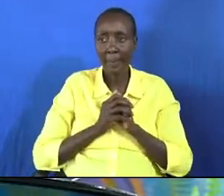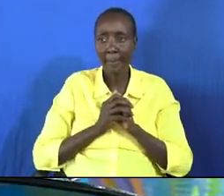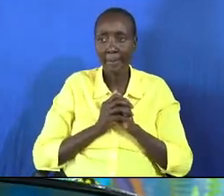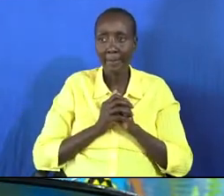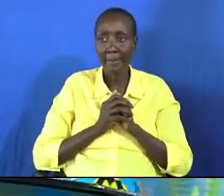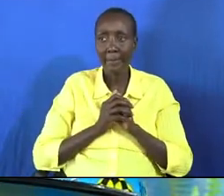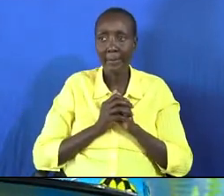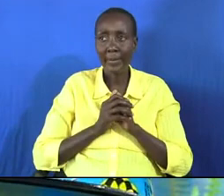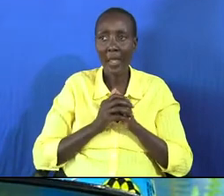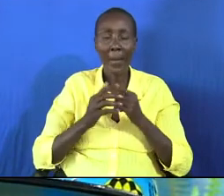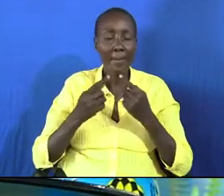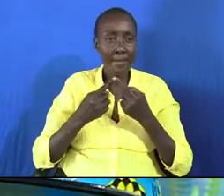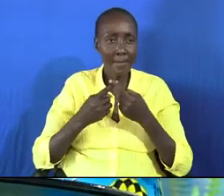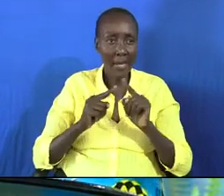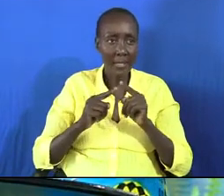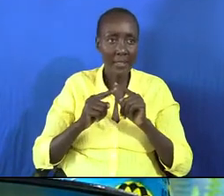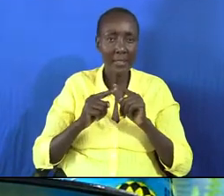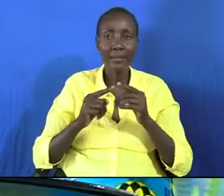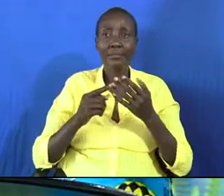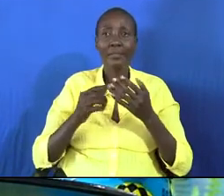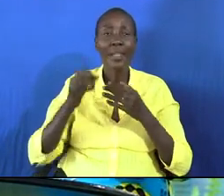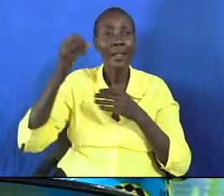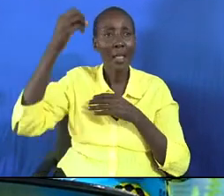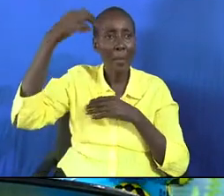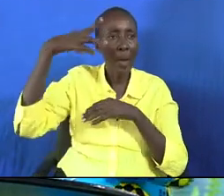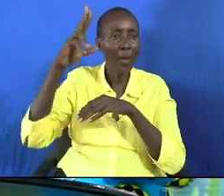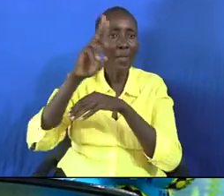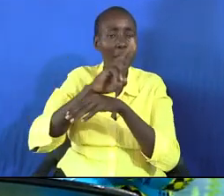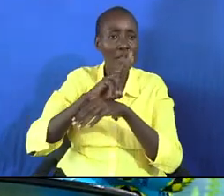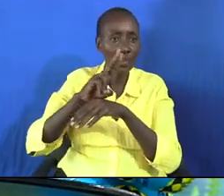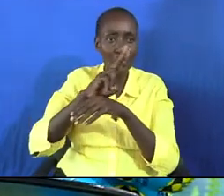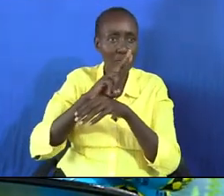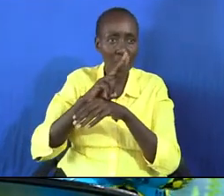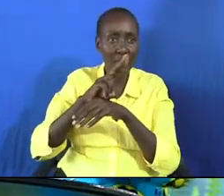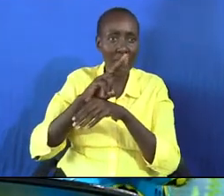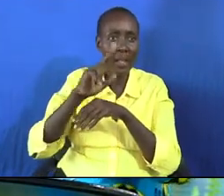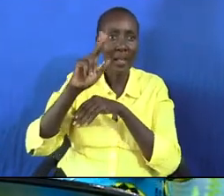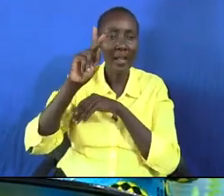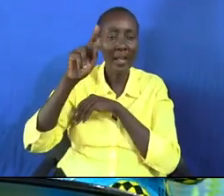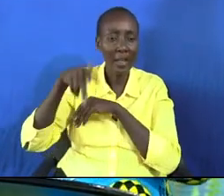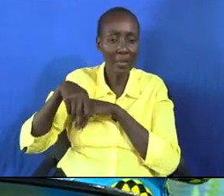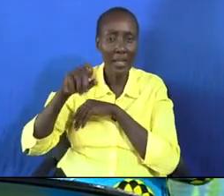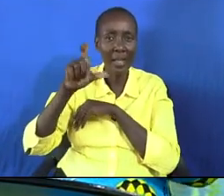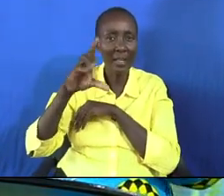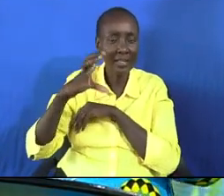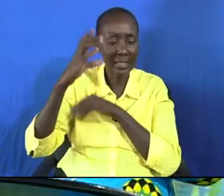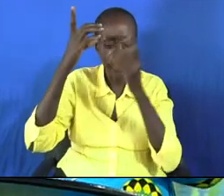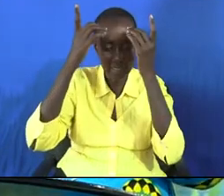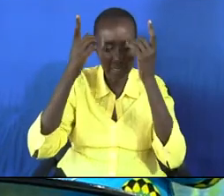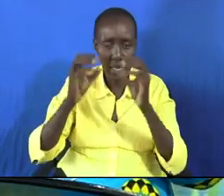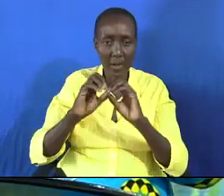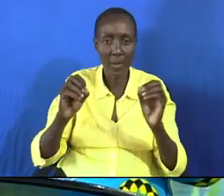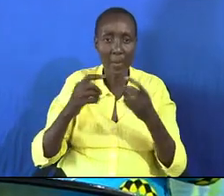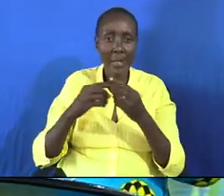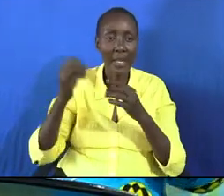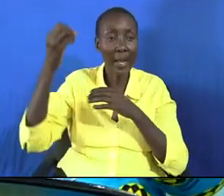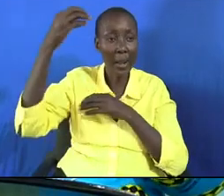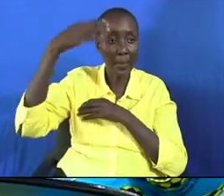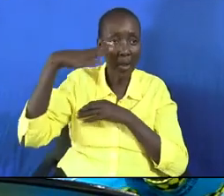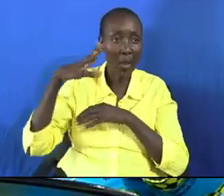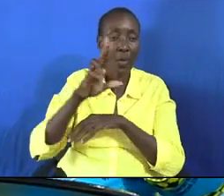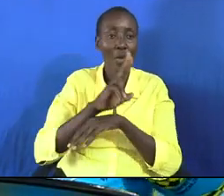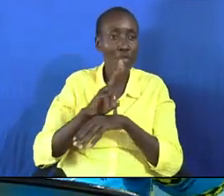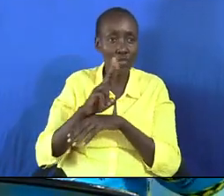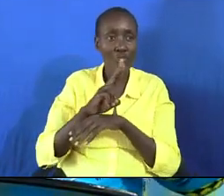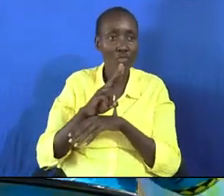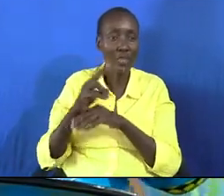How much power you use does not depend on Kenya power. How much power you use